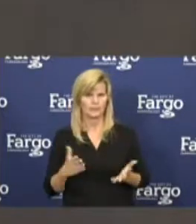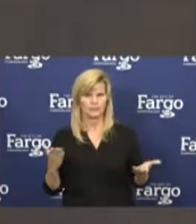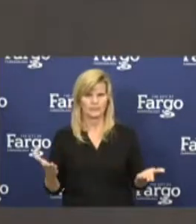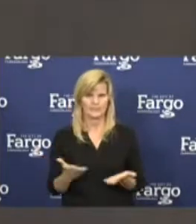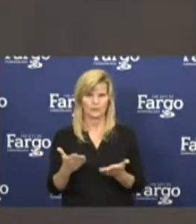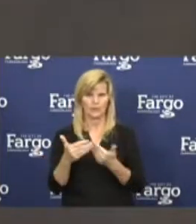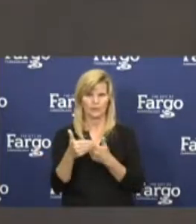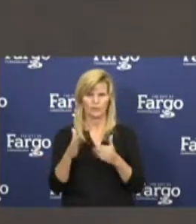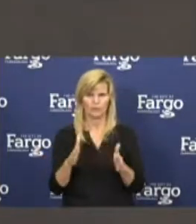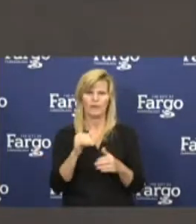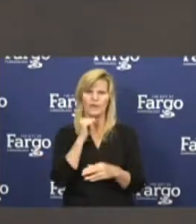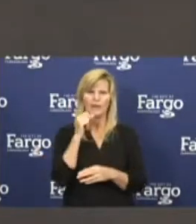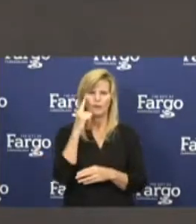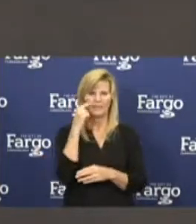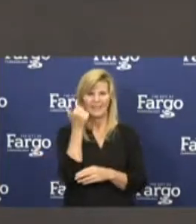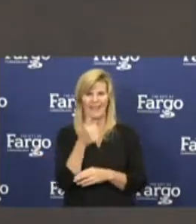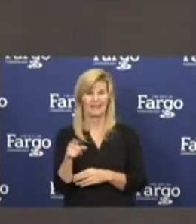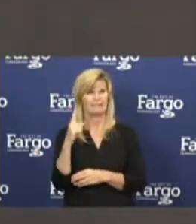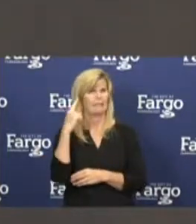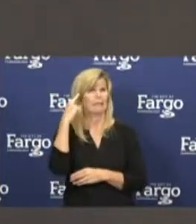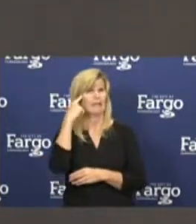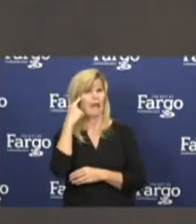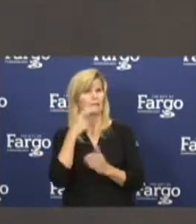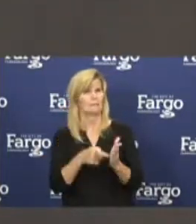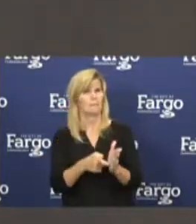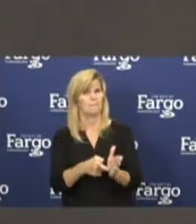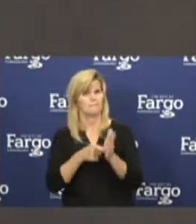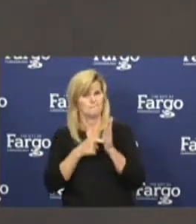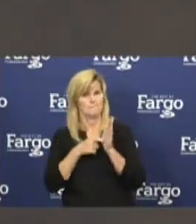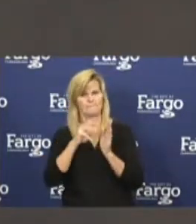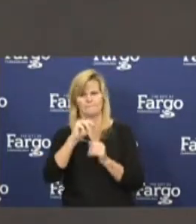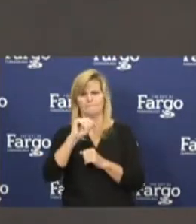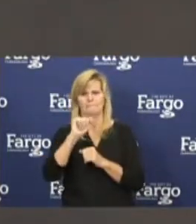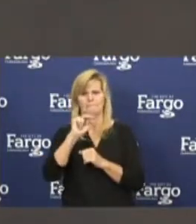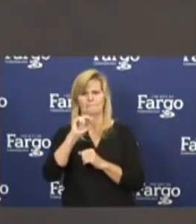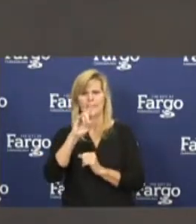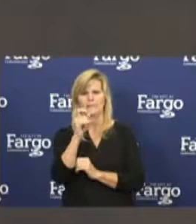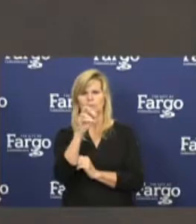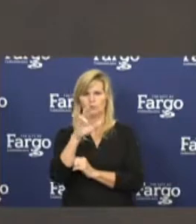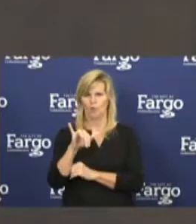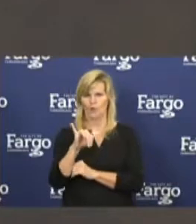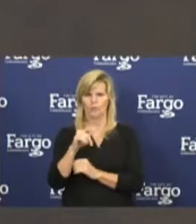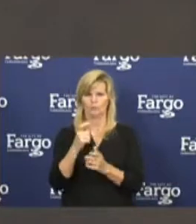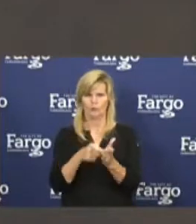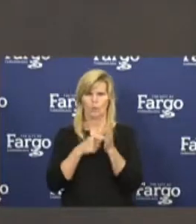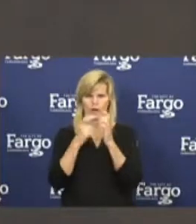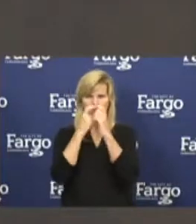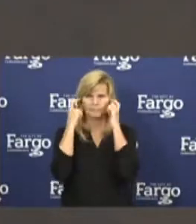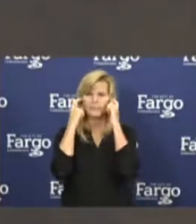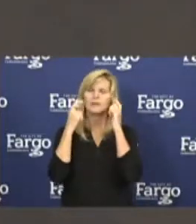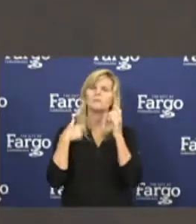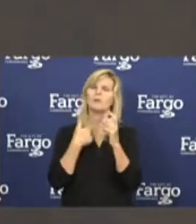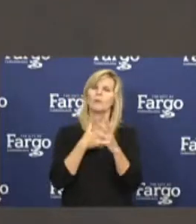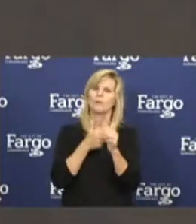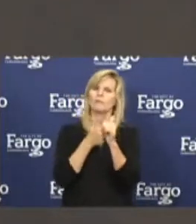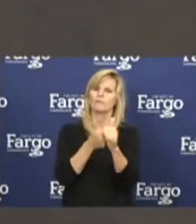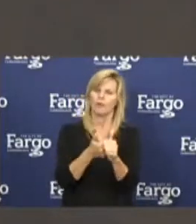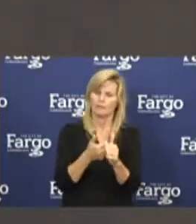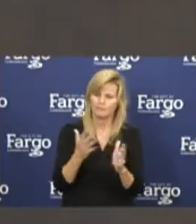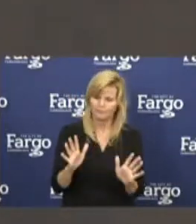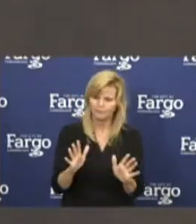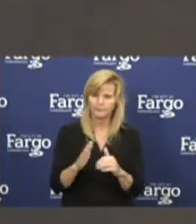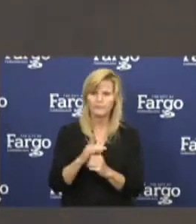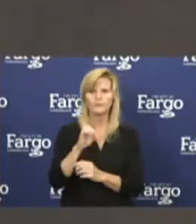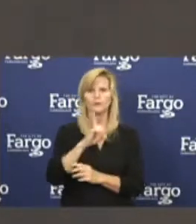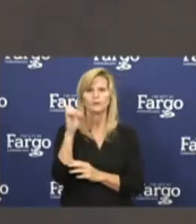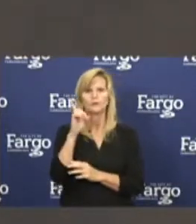know that any of us have gone to mandatory mask requirements, but we're just going to talk about some of them that have happened. So Duluth,